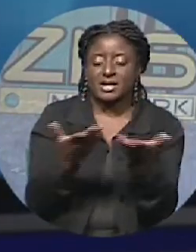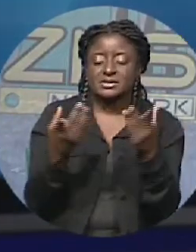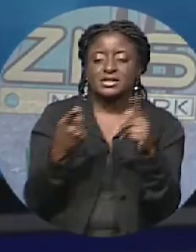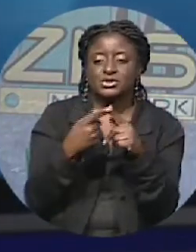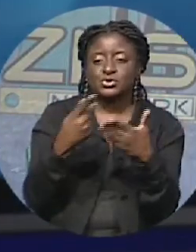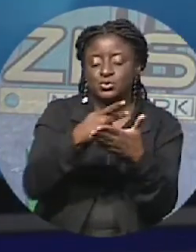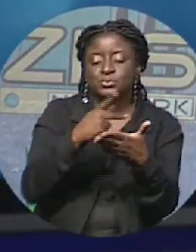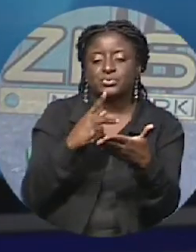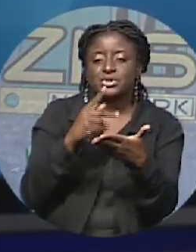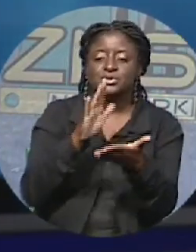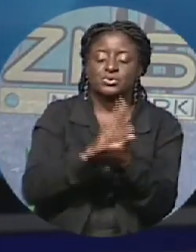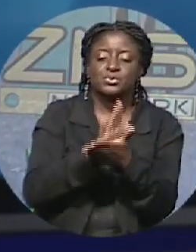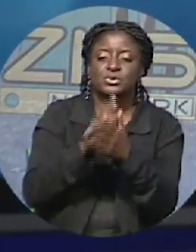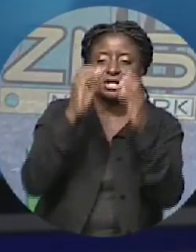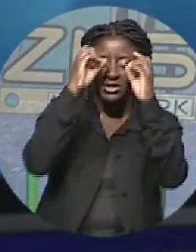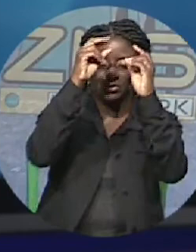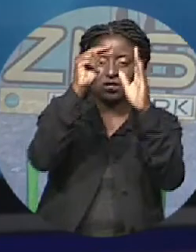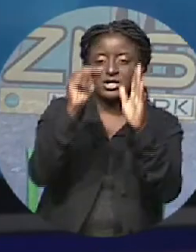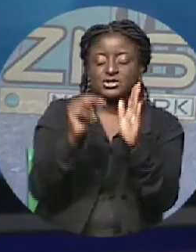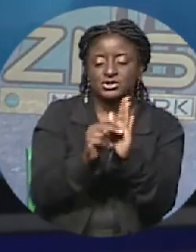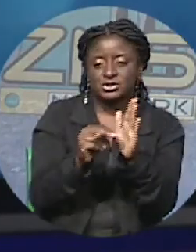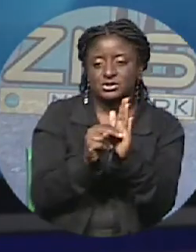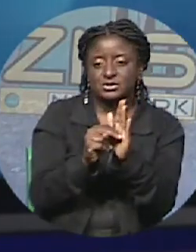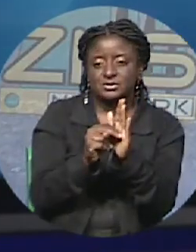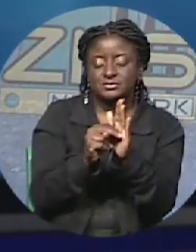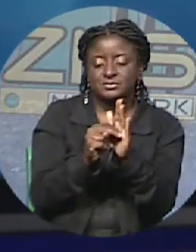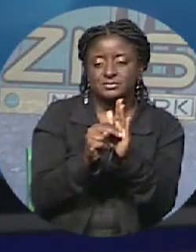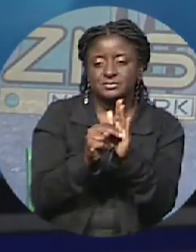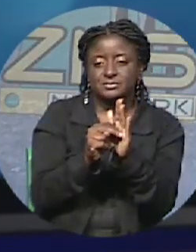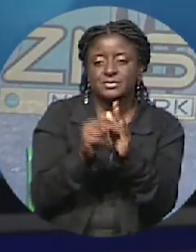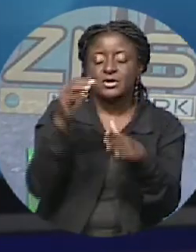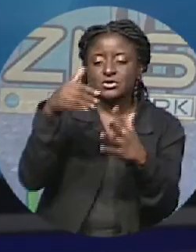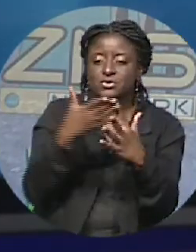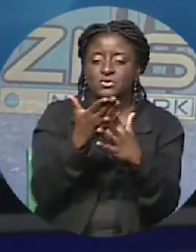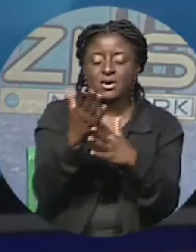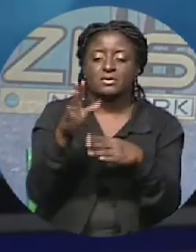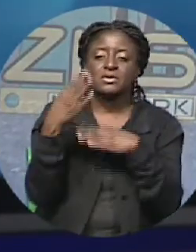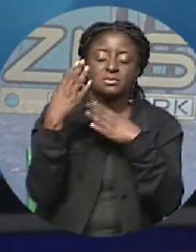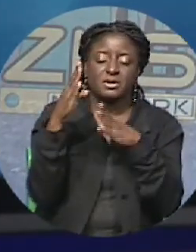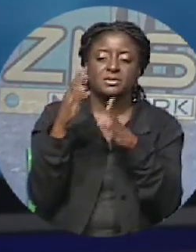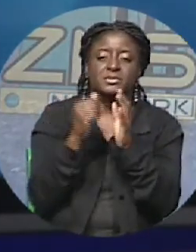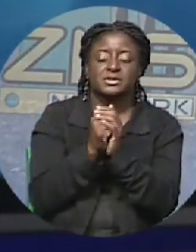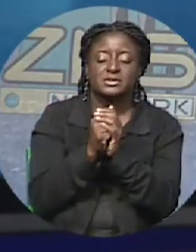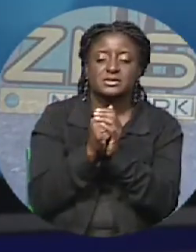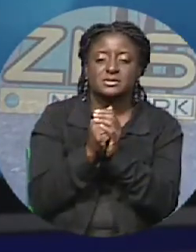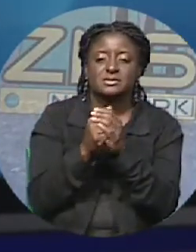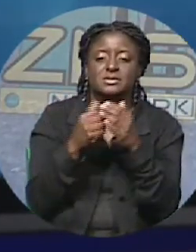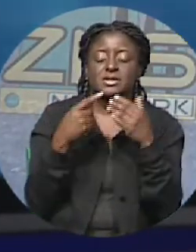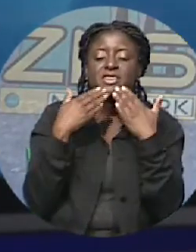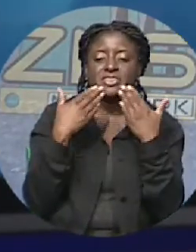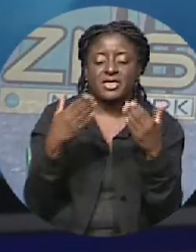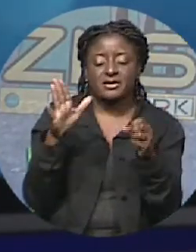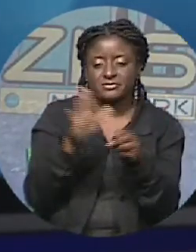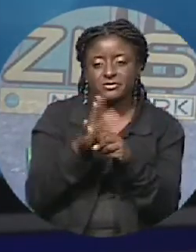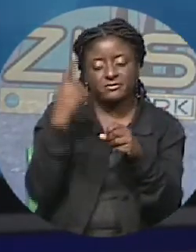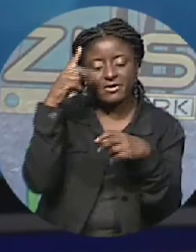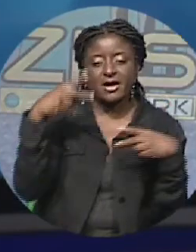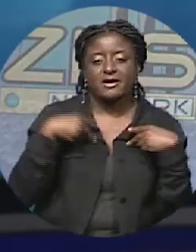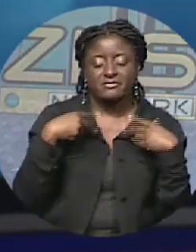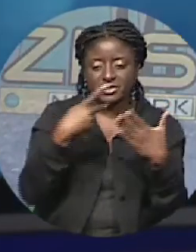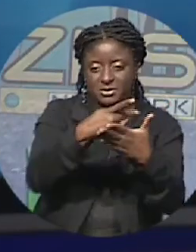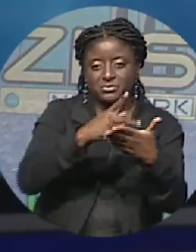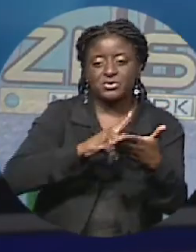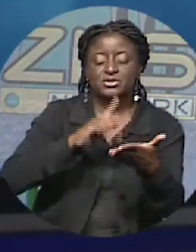residents of South Abaco expressed their appreciation and gratitude for having a preschool attached to the primary school. The Minister of Education, Science